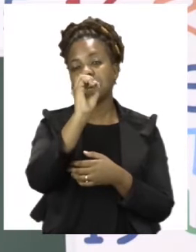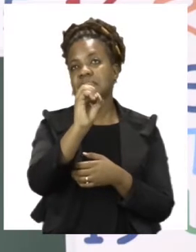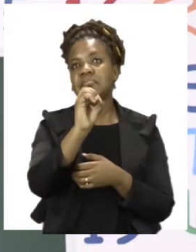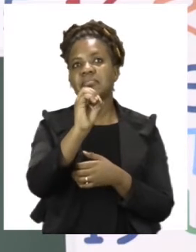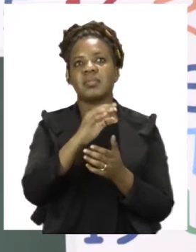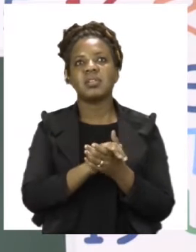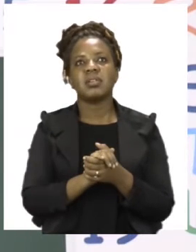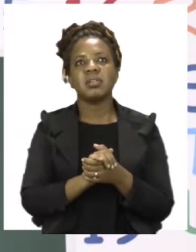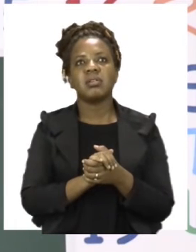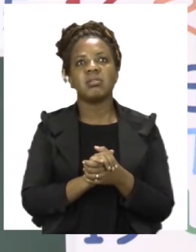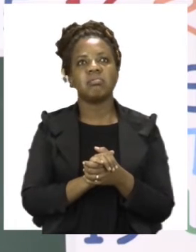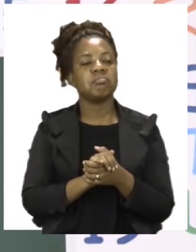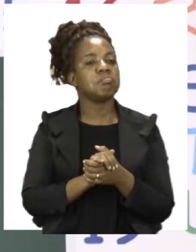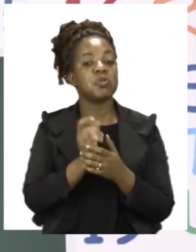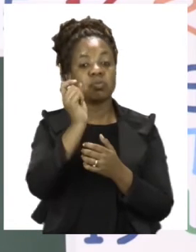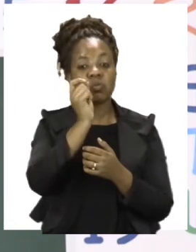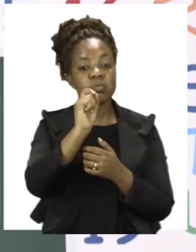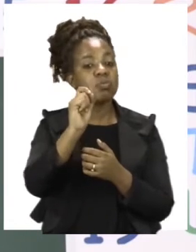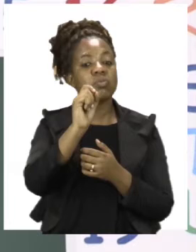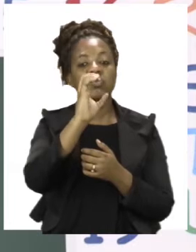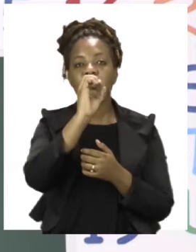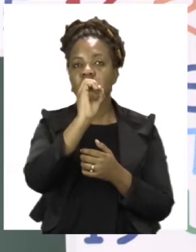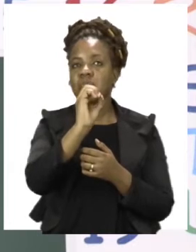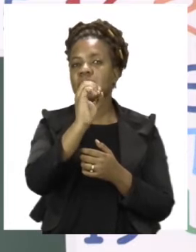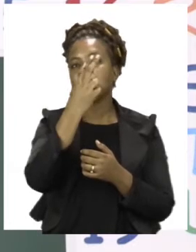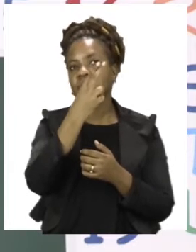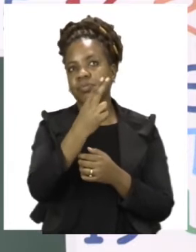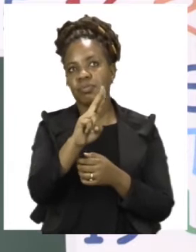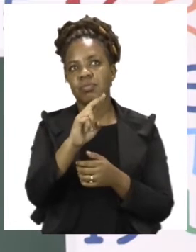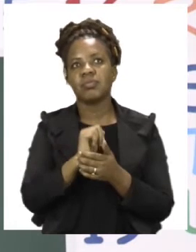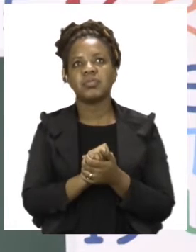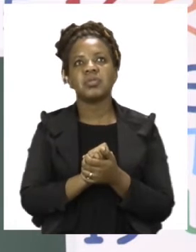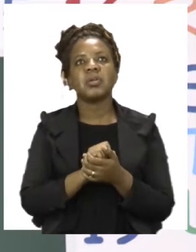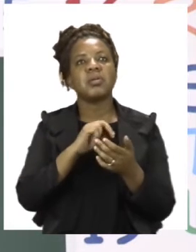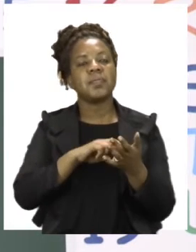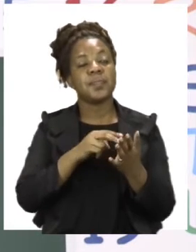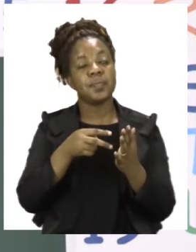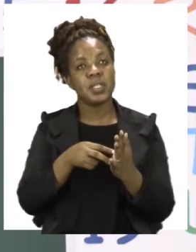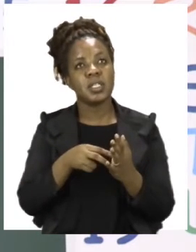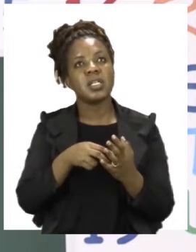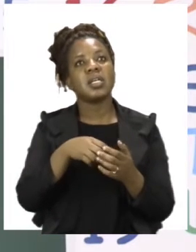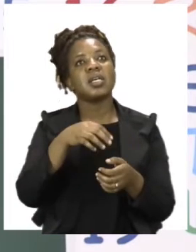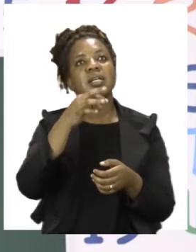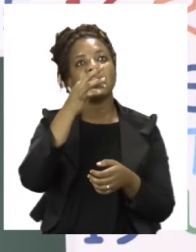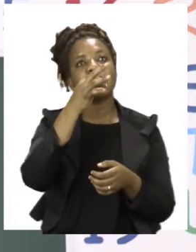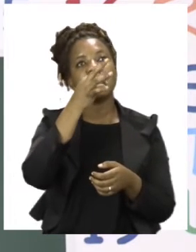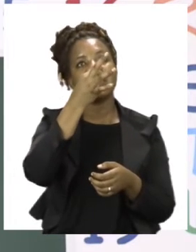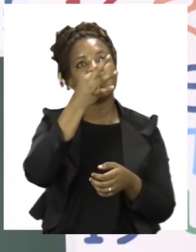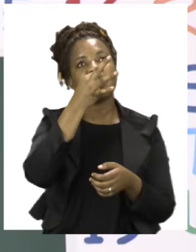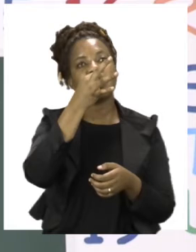0. So we are not going to write anything here, which means our final answer